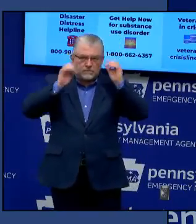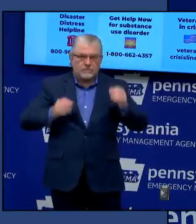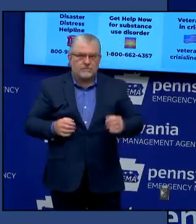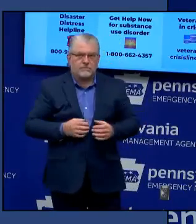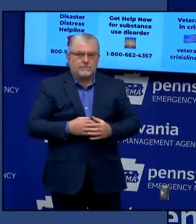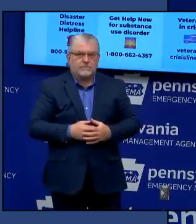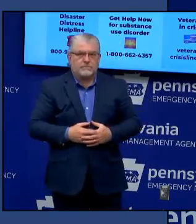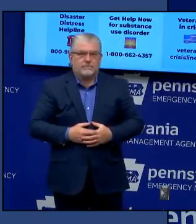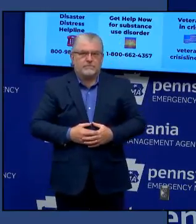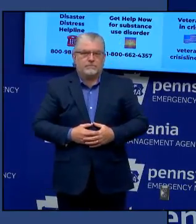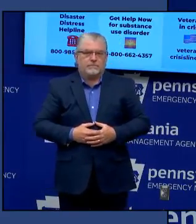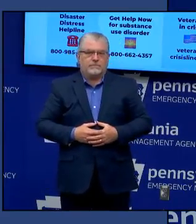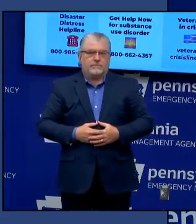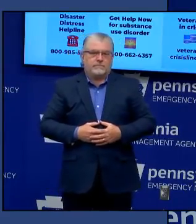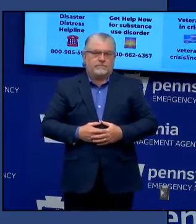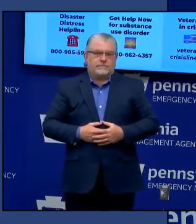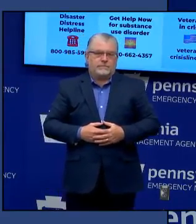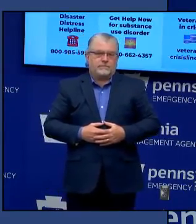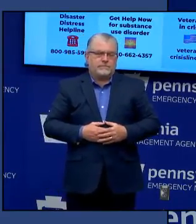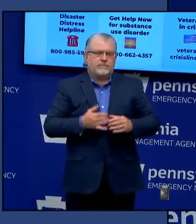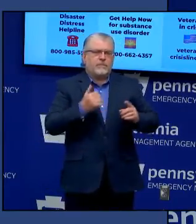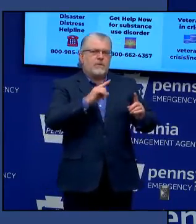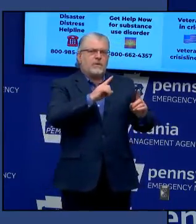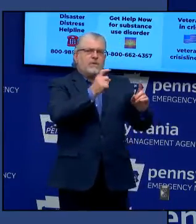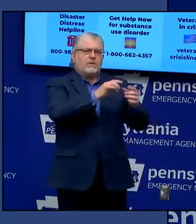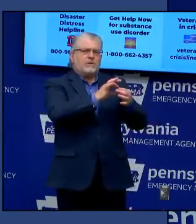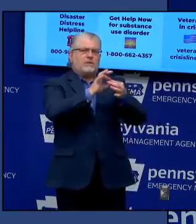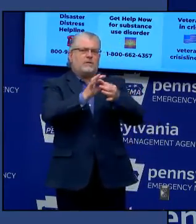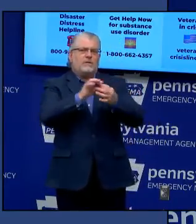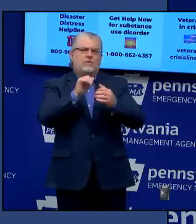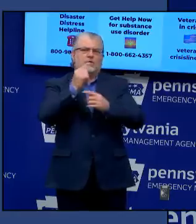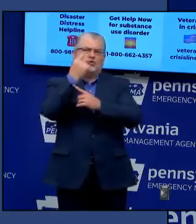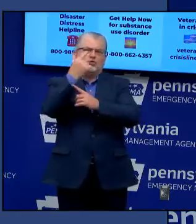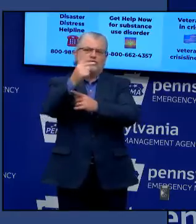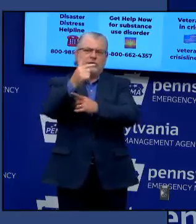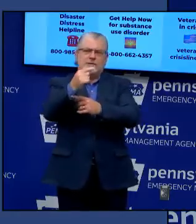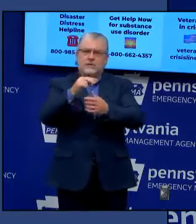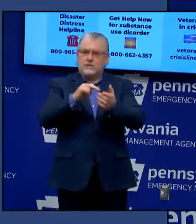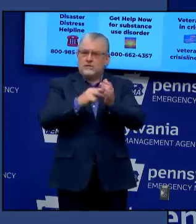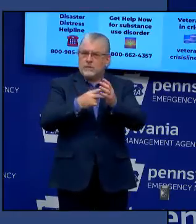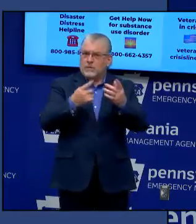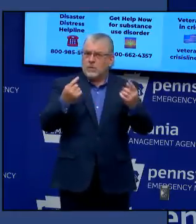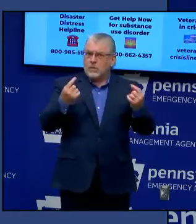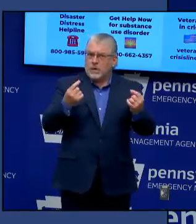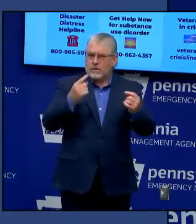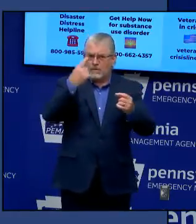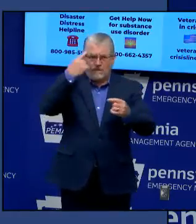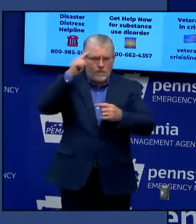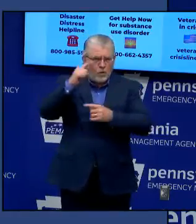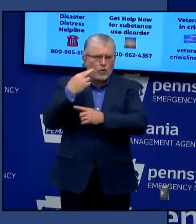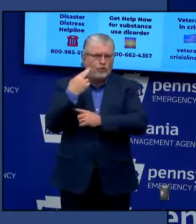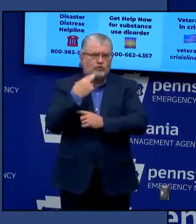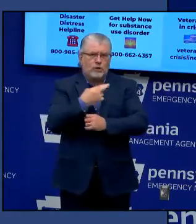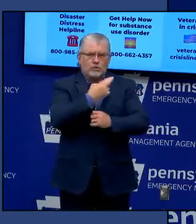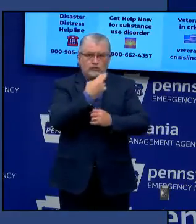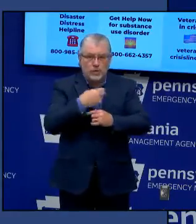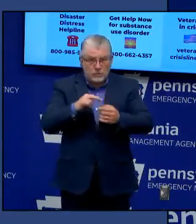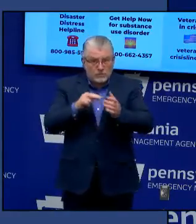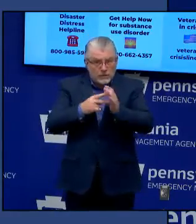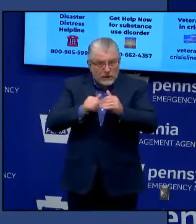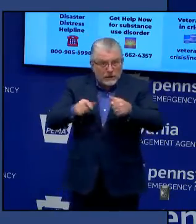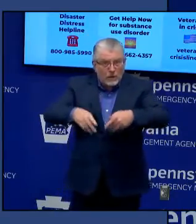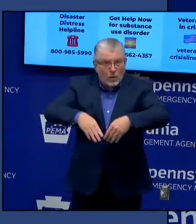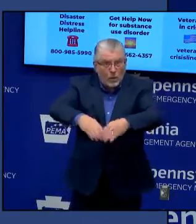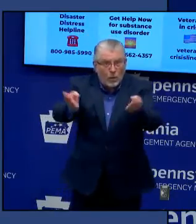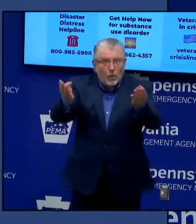restaurants in the event that we move to the green stage down the road? So I don't have granular detail on that, but we're going to be working on that in the